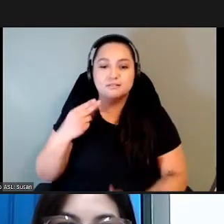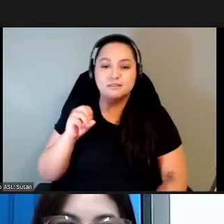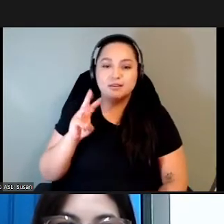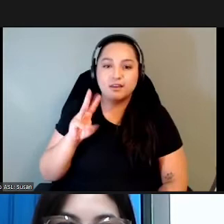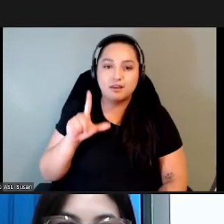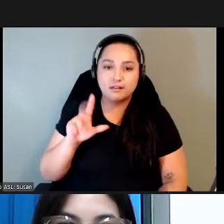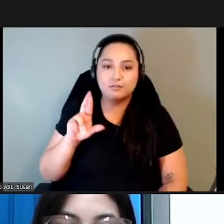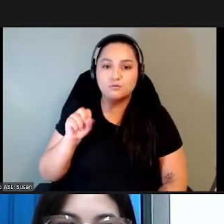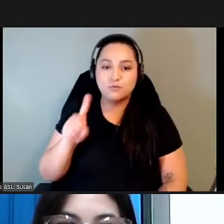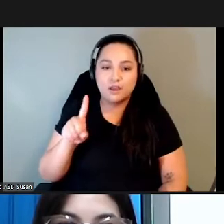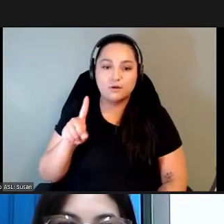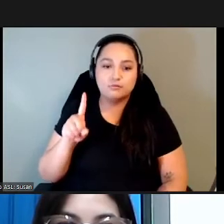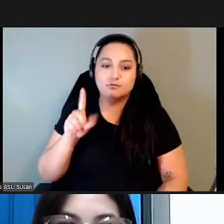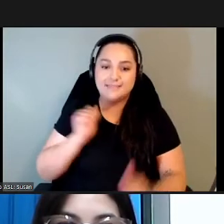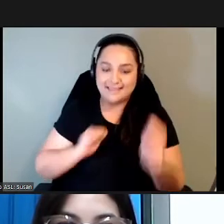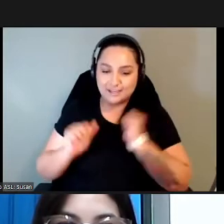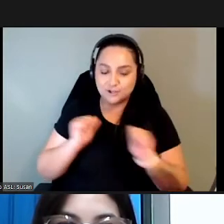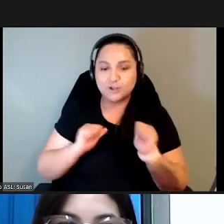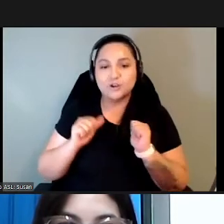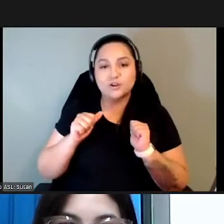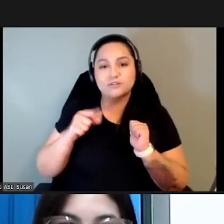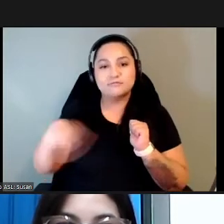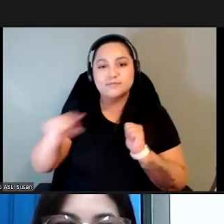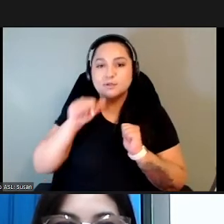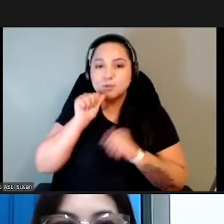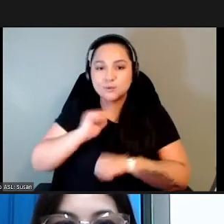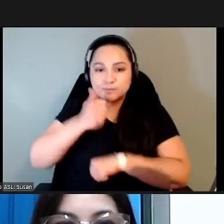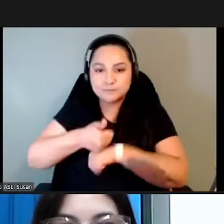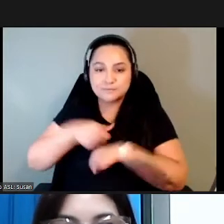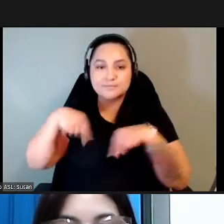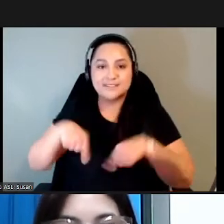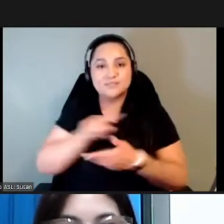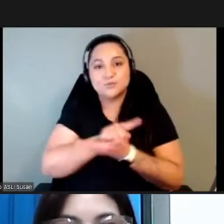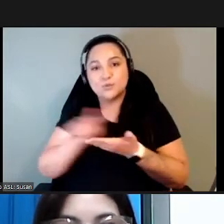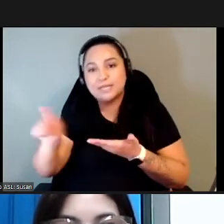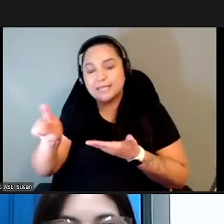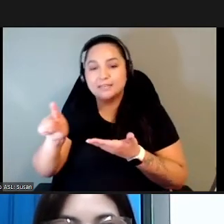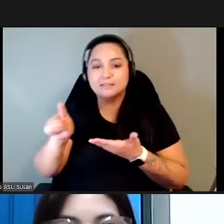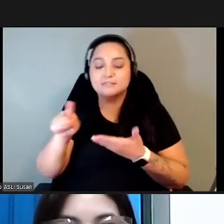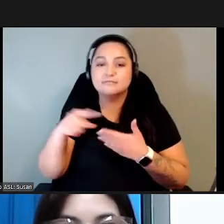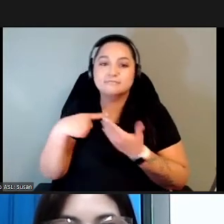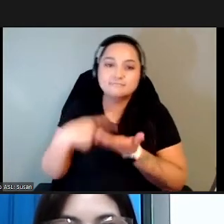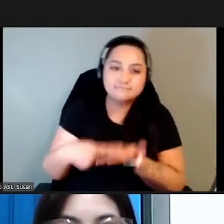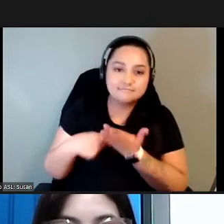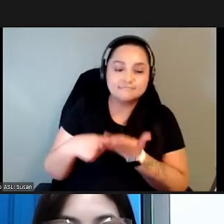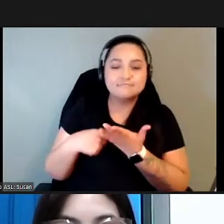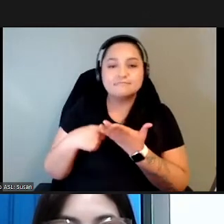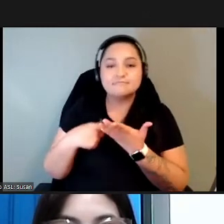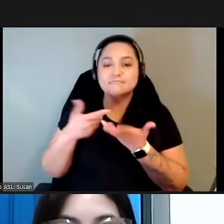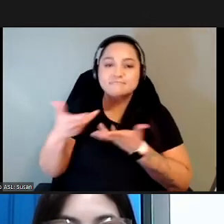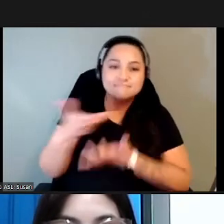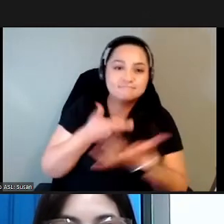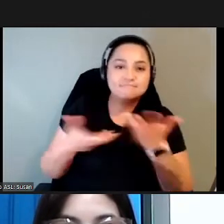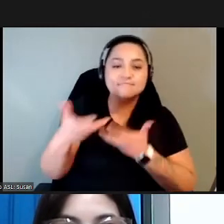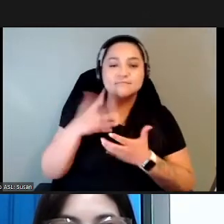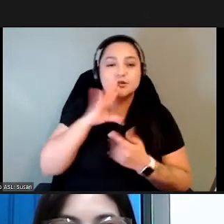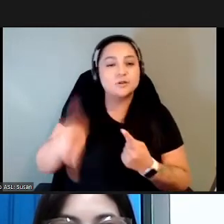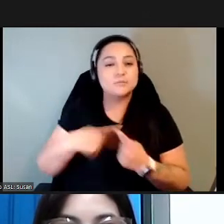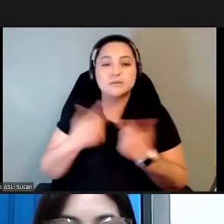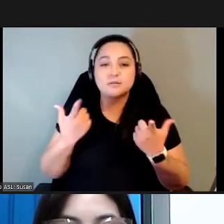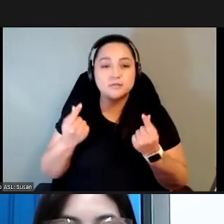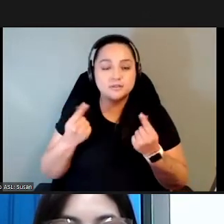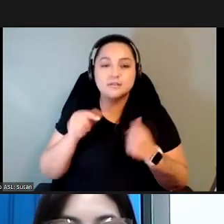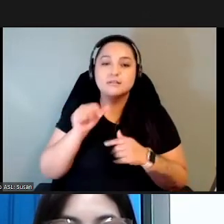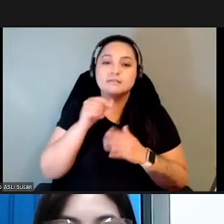week. This week-long series of essays and conversations and TV events that's devoted to the intersection of arts, culture,